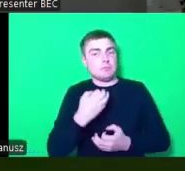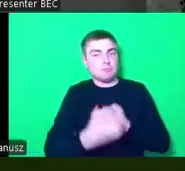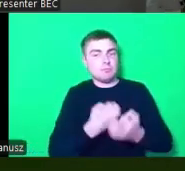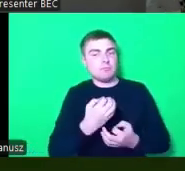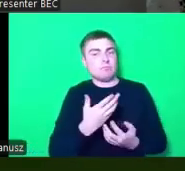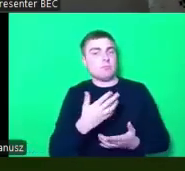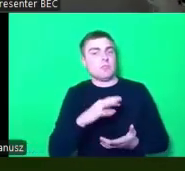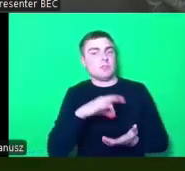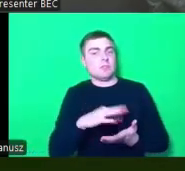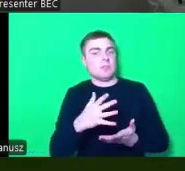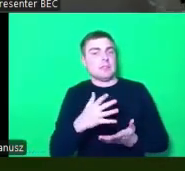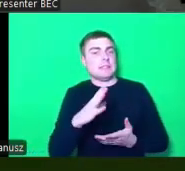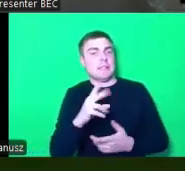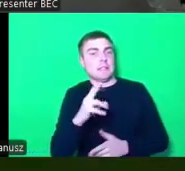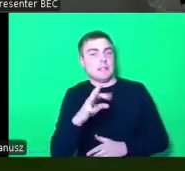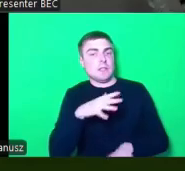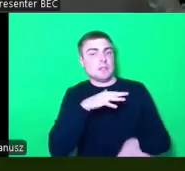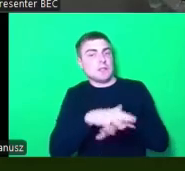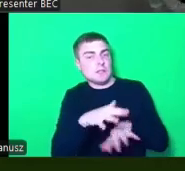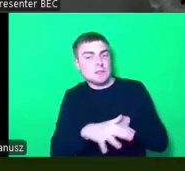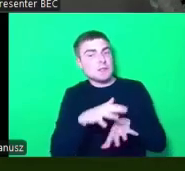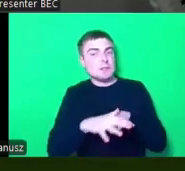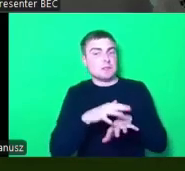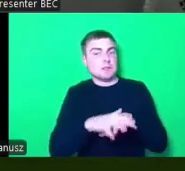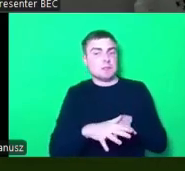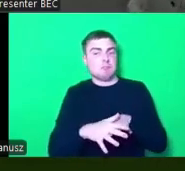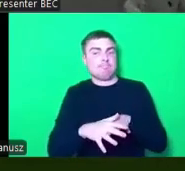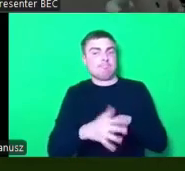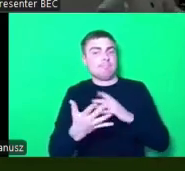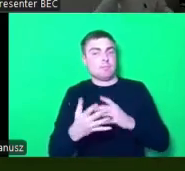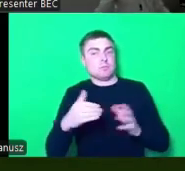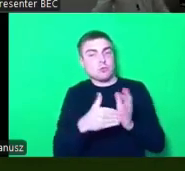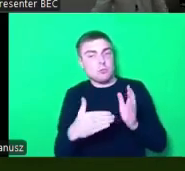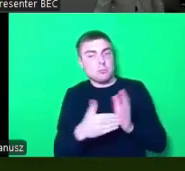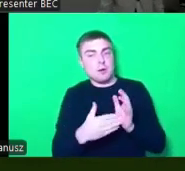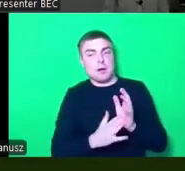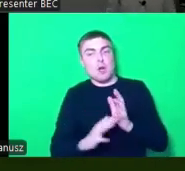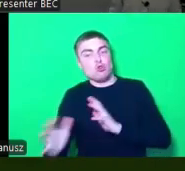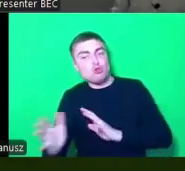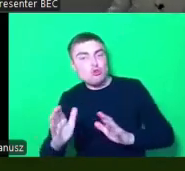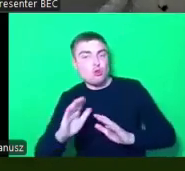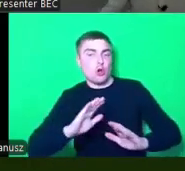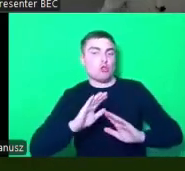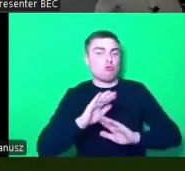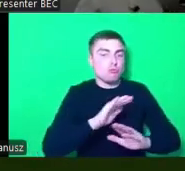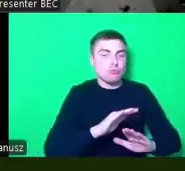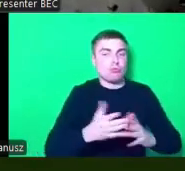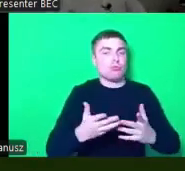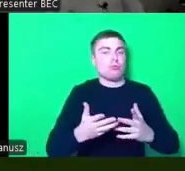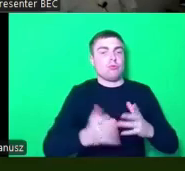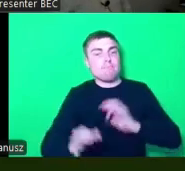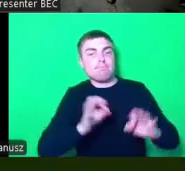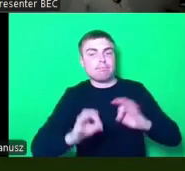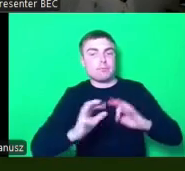the ecosystem we put and set aside for conservation, and other parts we will use for plantation forest,